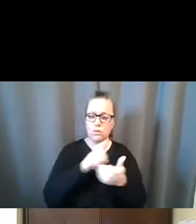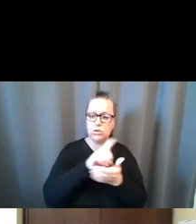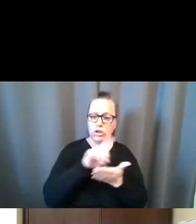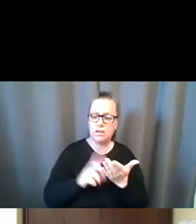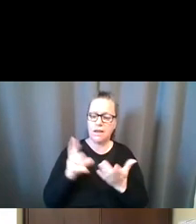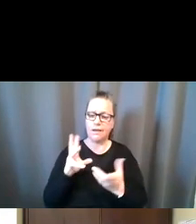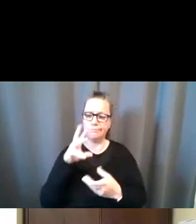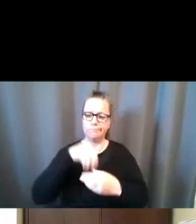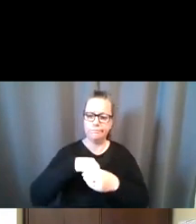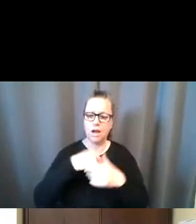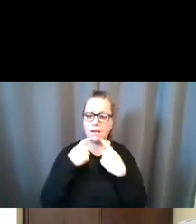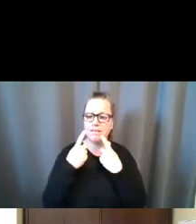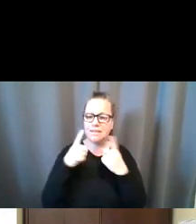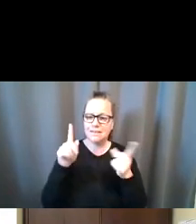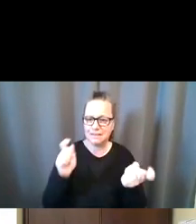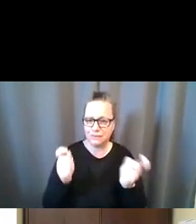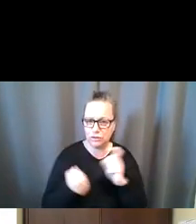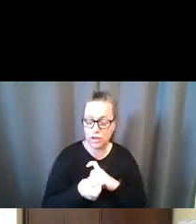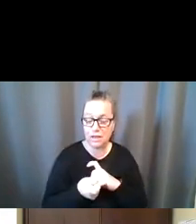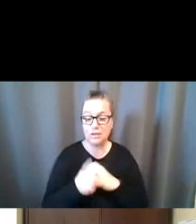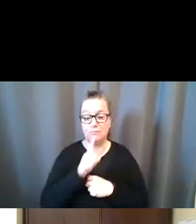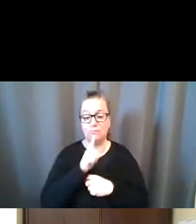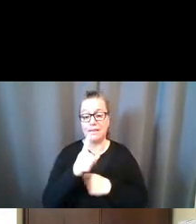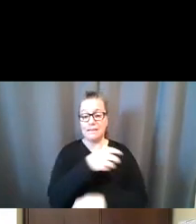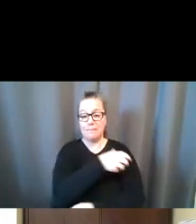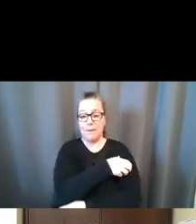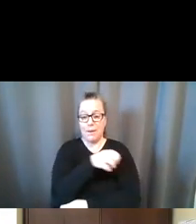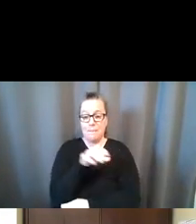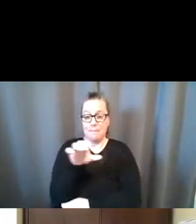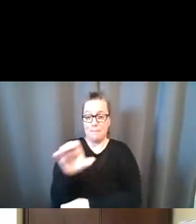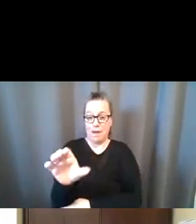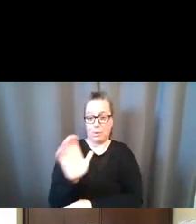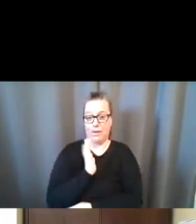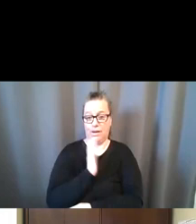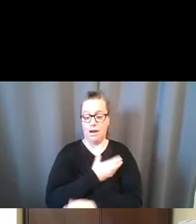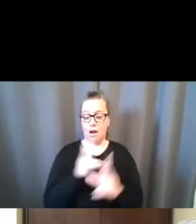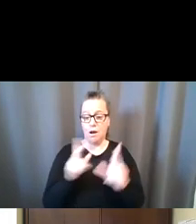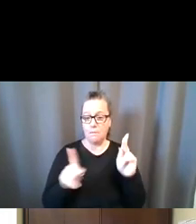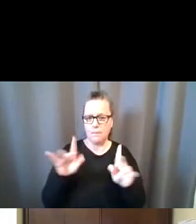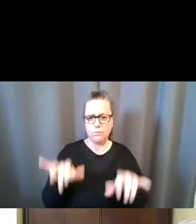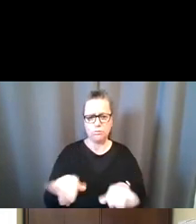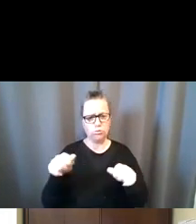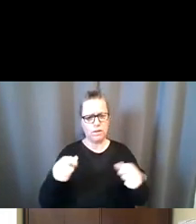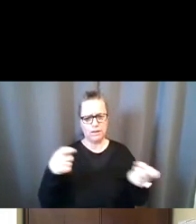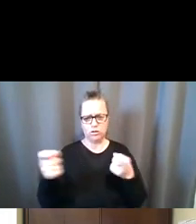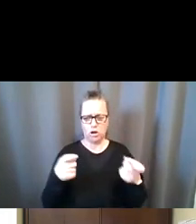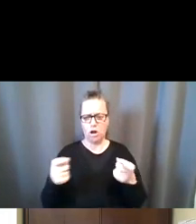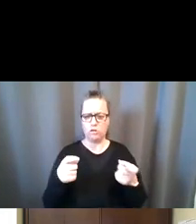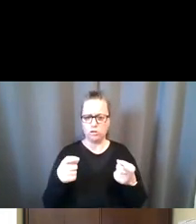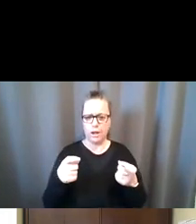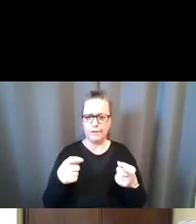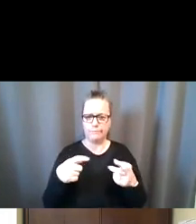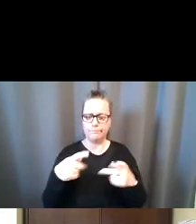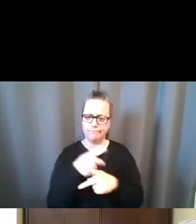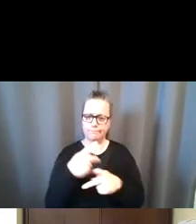of successful change. And ultimately, it's about empowering our people to take charge and unlock the challenges of change in